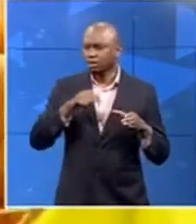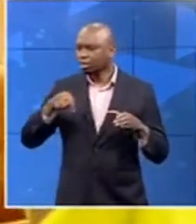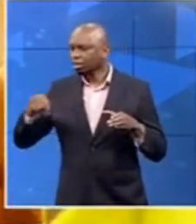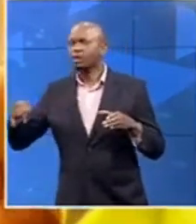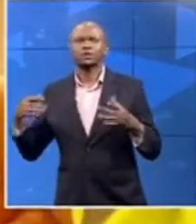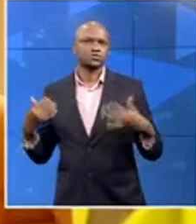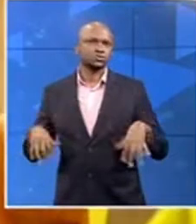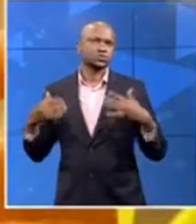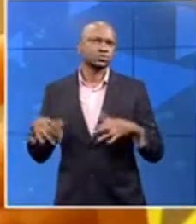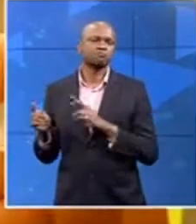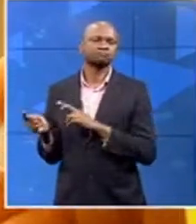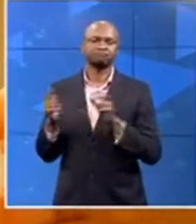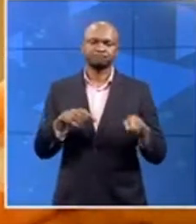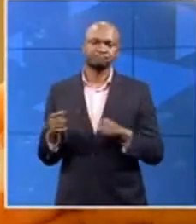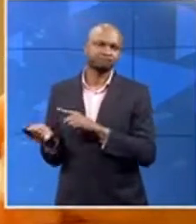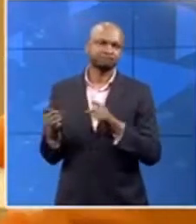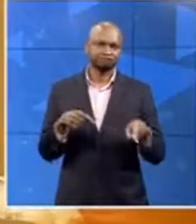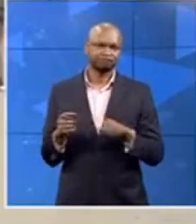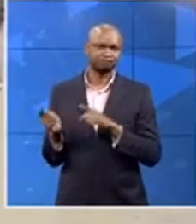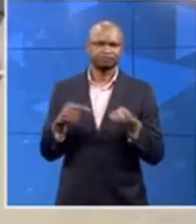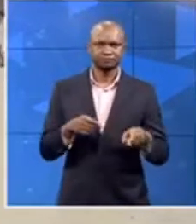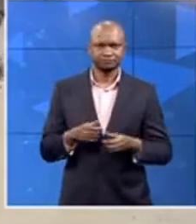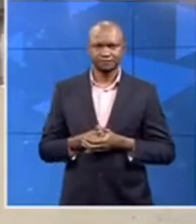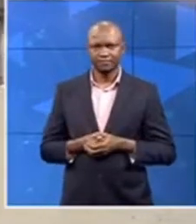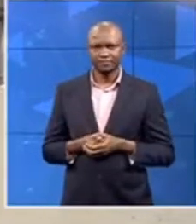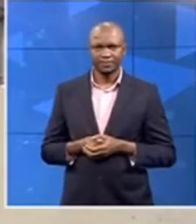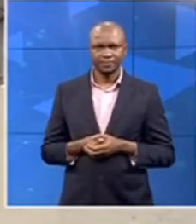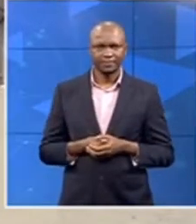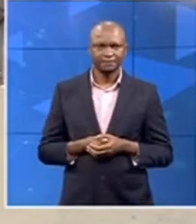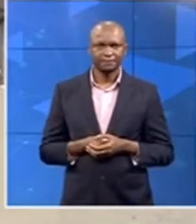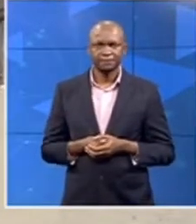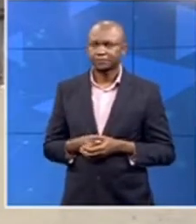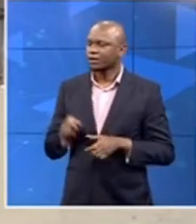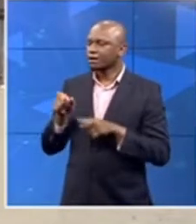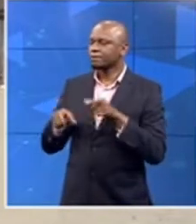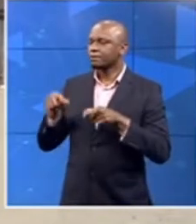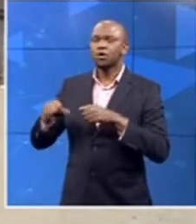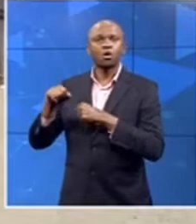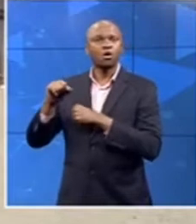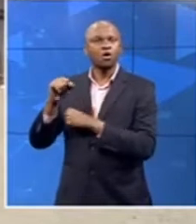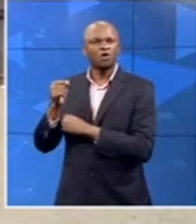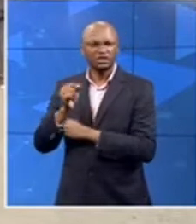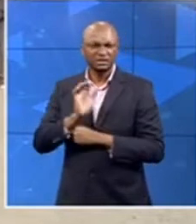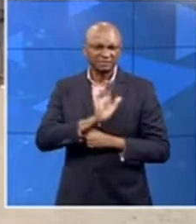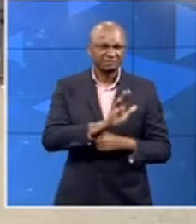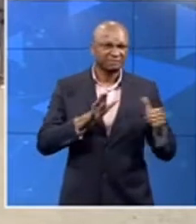you're reporting, you will know what you are reporting about. Nalabo labasebenza emahhovisi kulomkhakha nabo bakhonile kugoma.